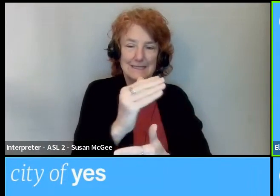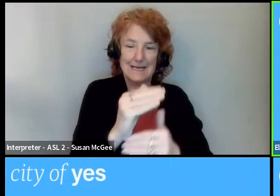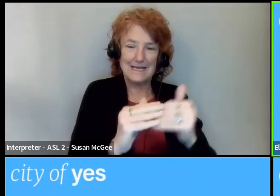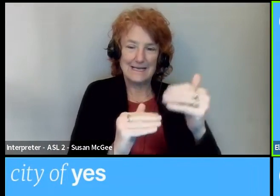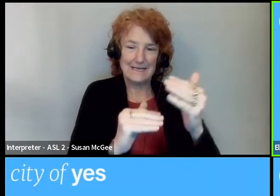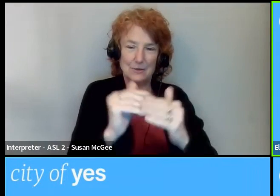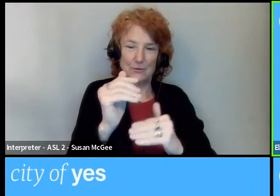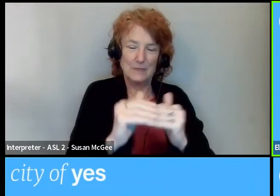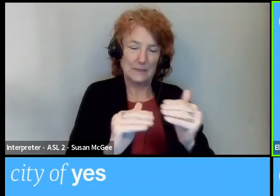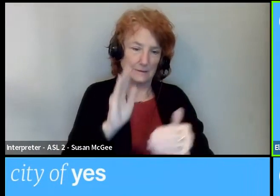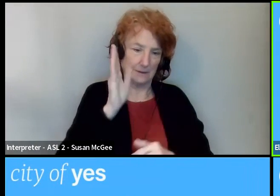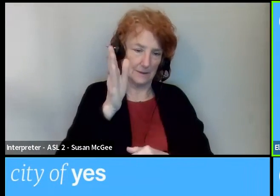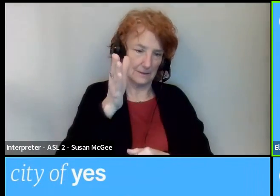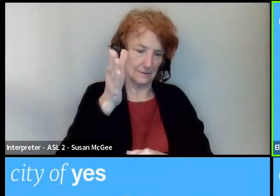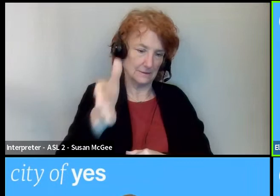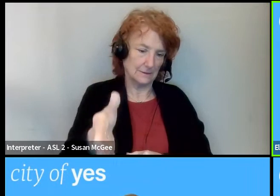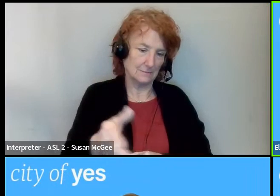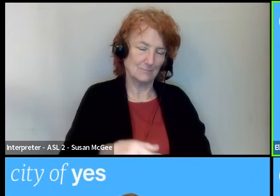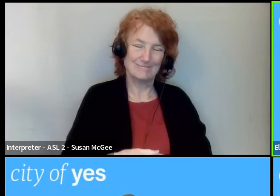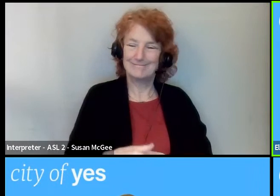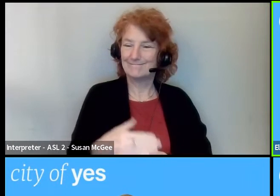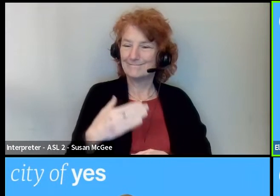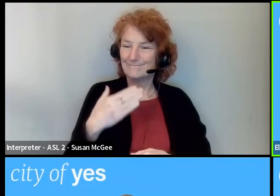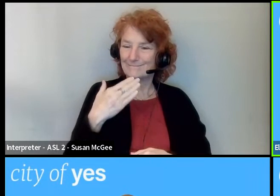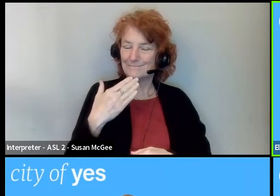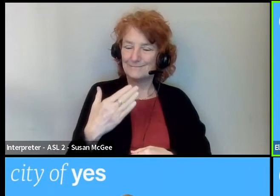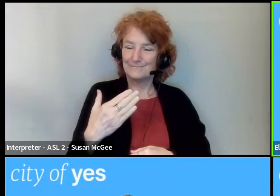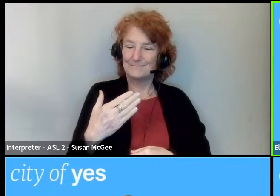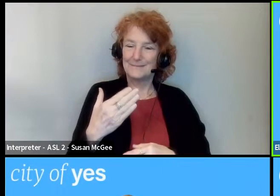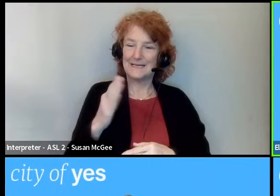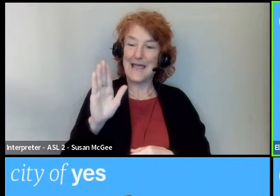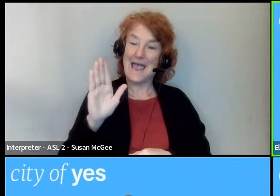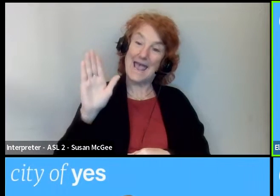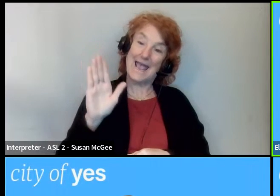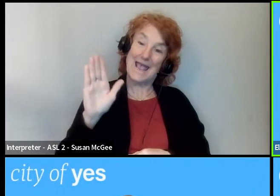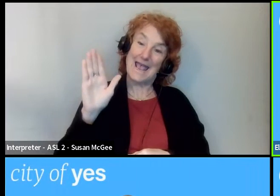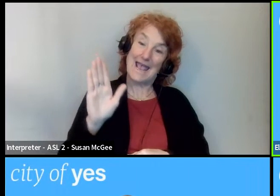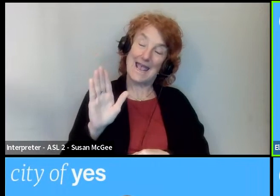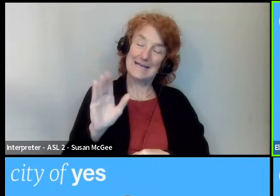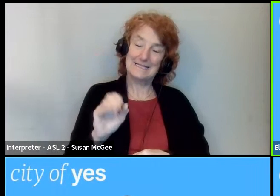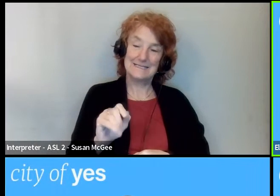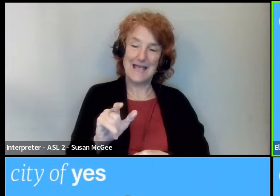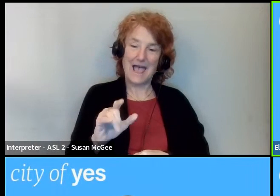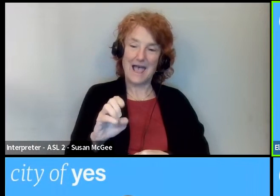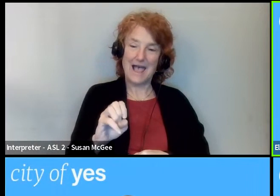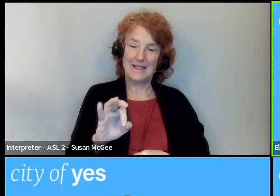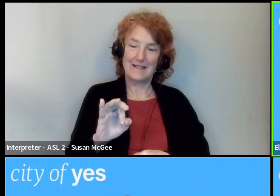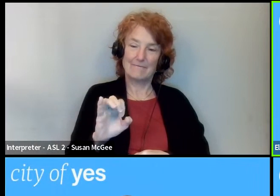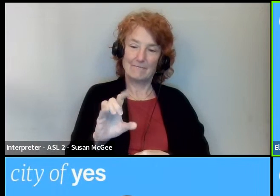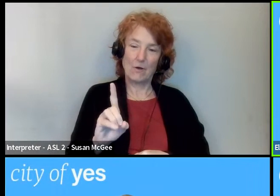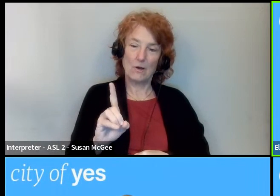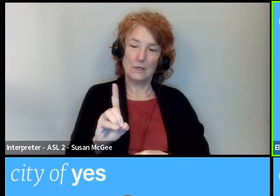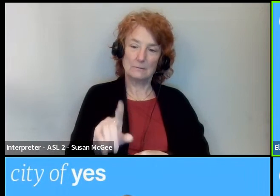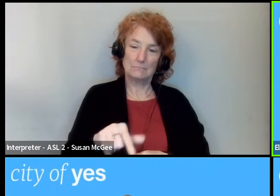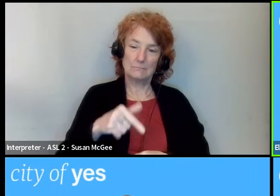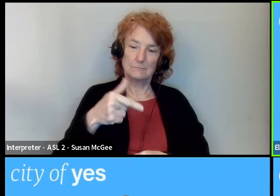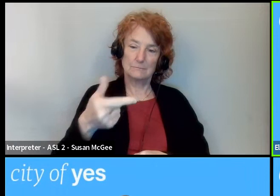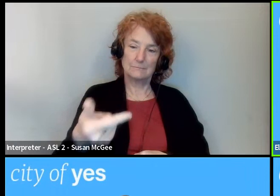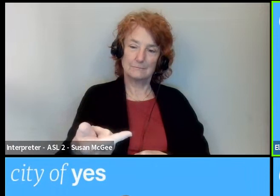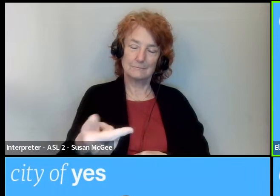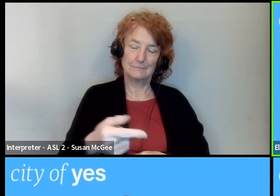Thank you. Back over to the hands. Olive Freud, you're up.